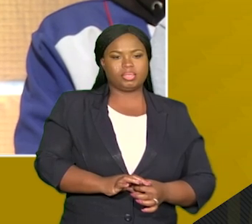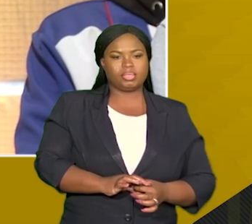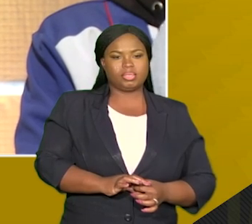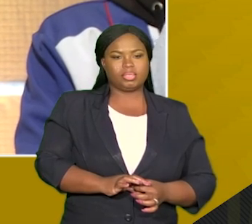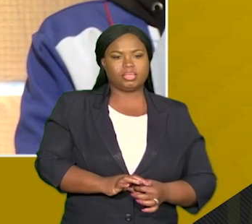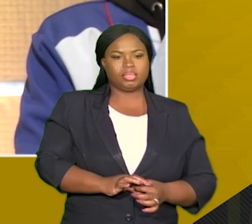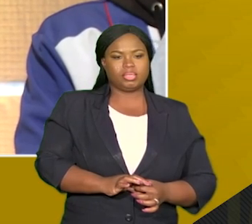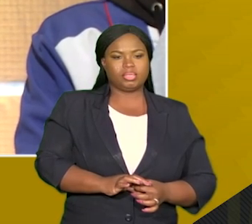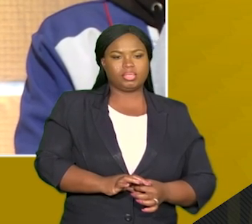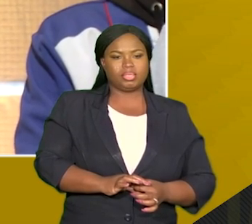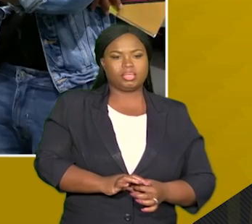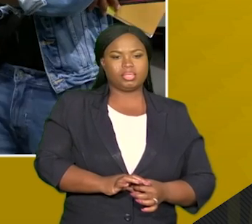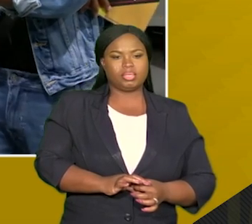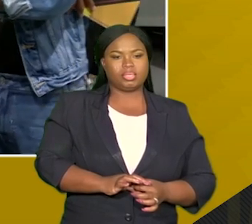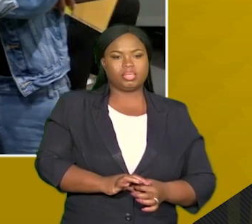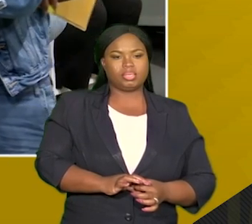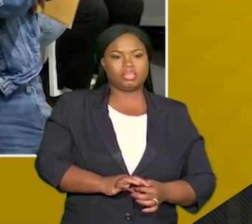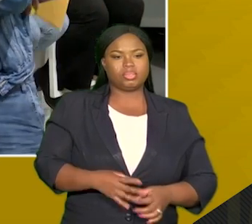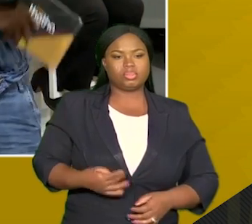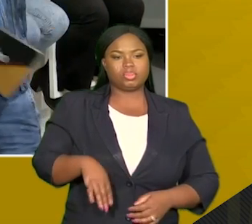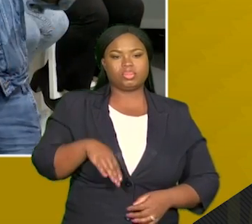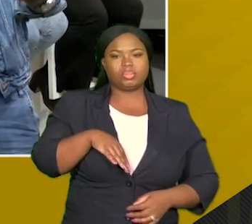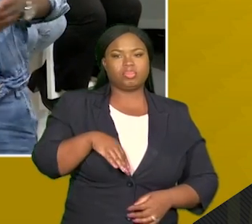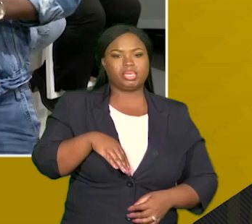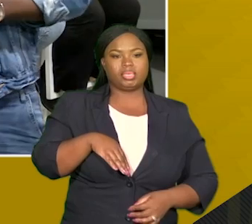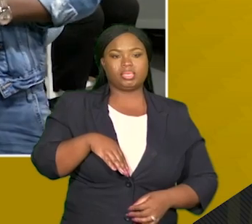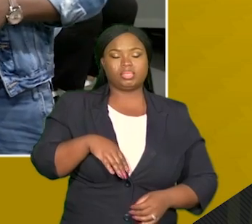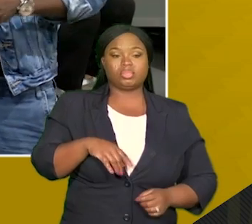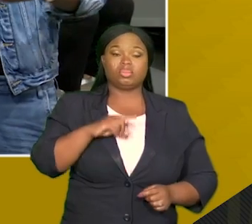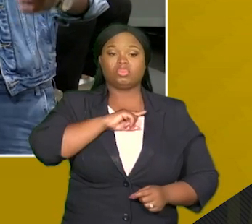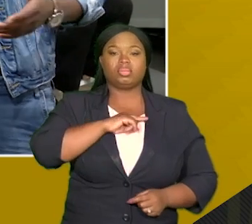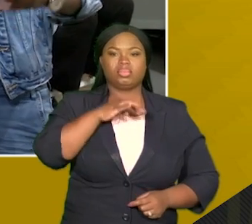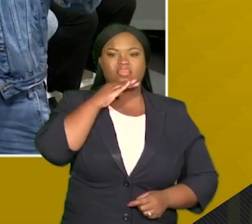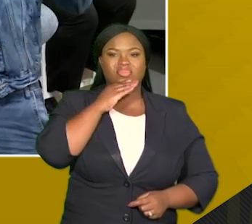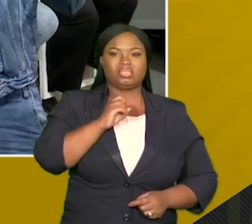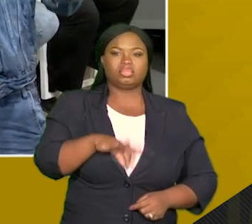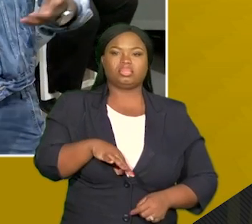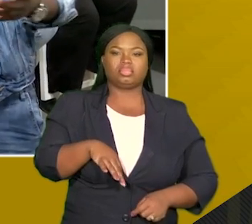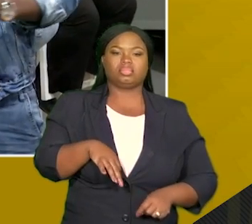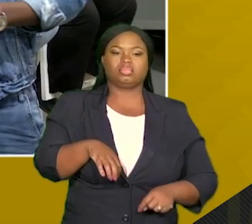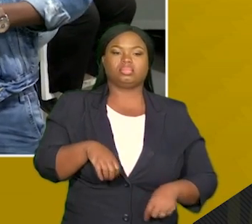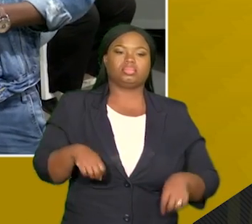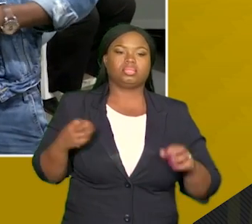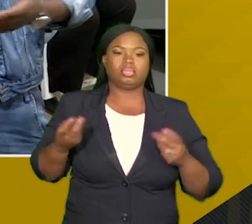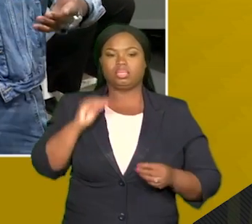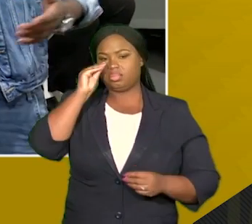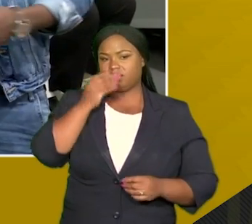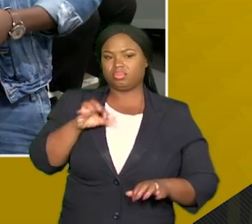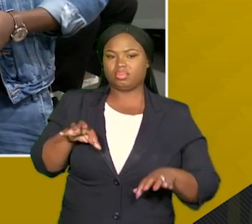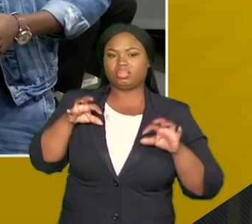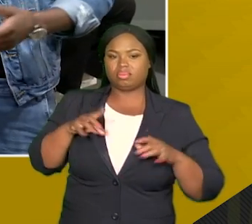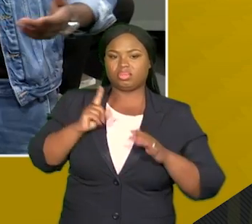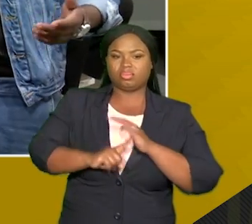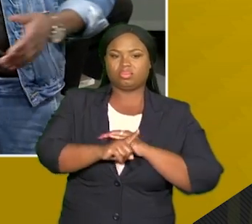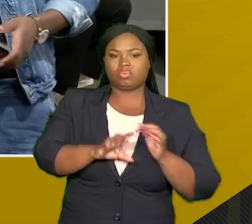Oh yes. Yes. So you're saying ukuthi by having a cousin kwenza izinto zibe easy because igebengu ziyasaba as well ukuthi